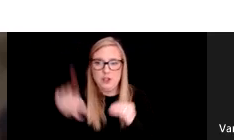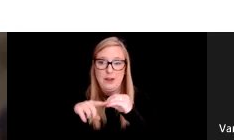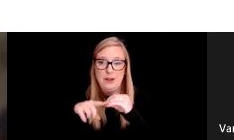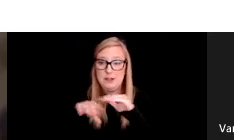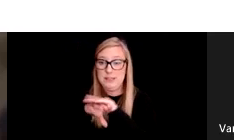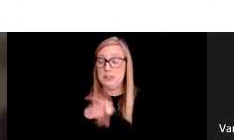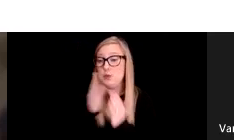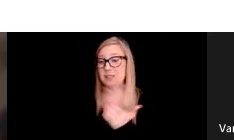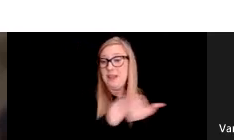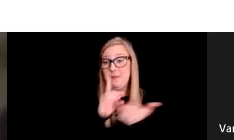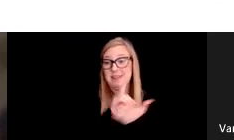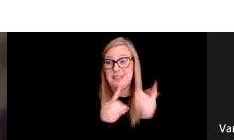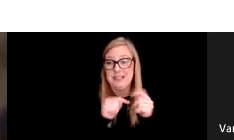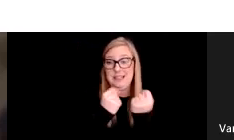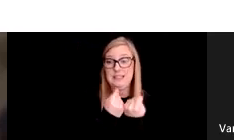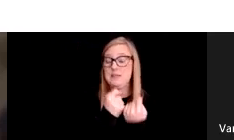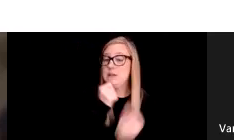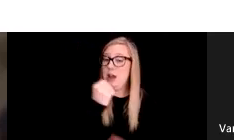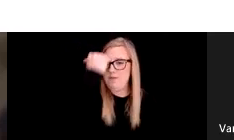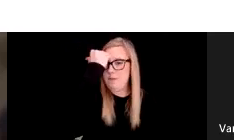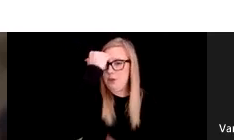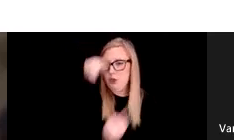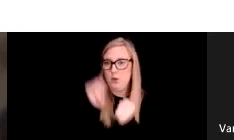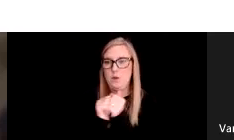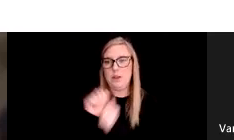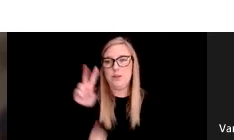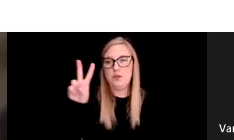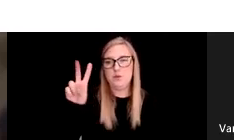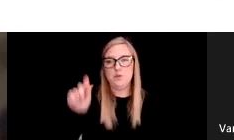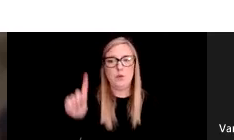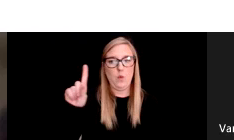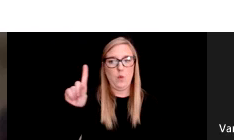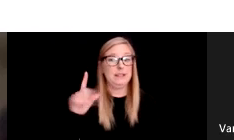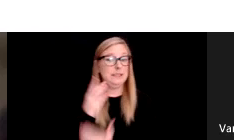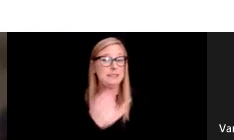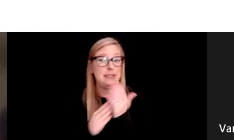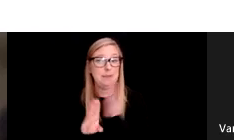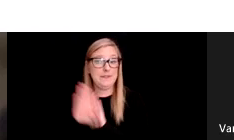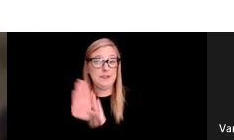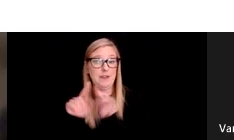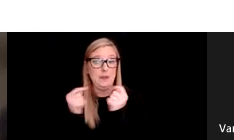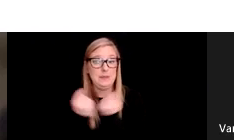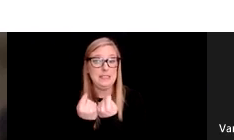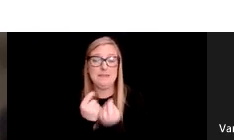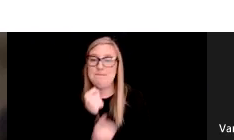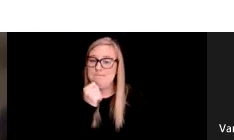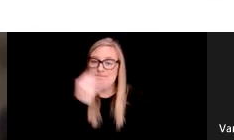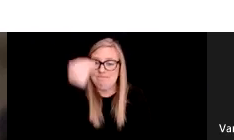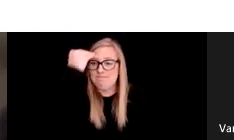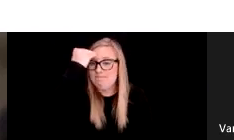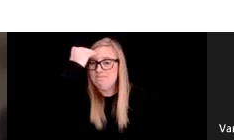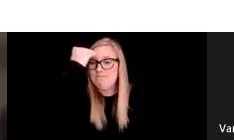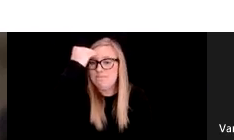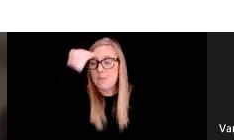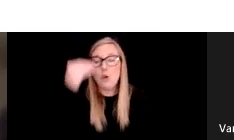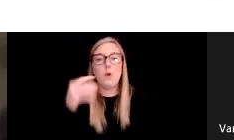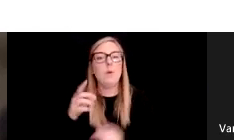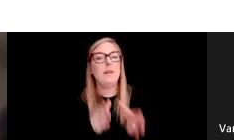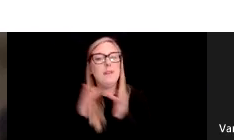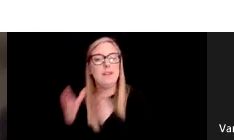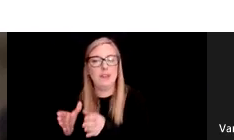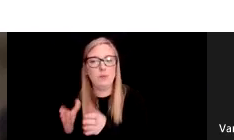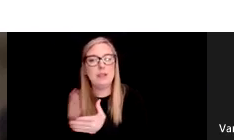not familiarized themselves with 2.1. Some of the development team had not, familiarized themselves. But then we also